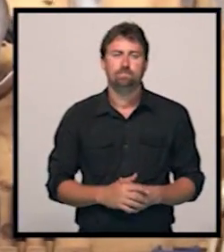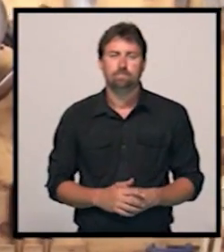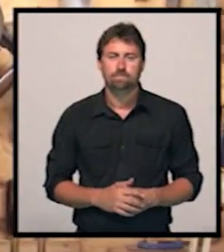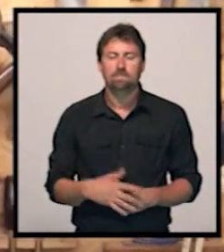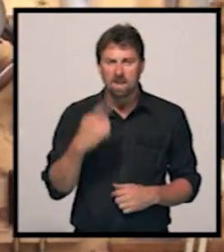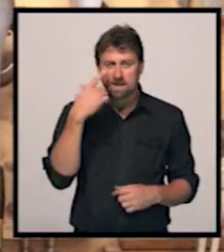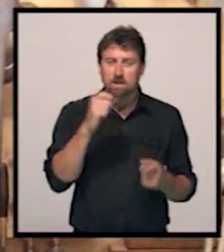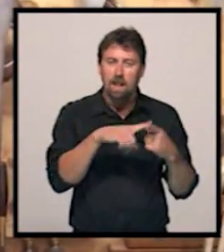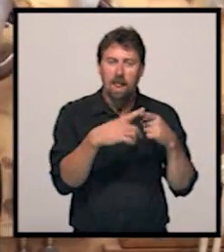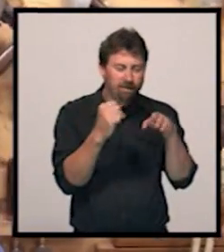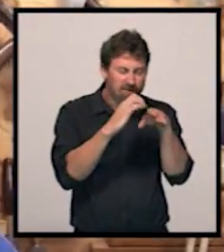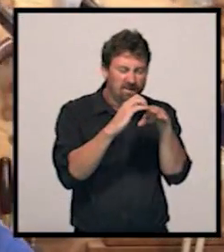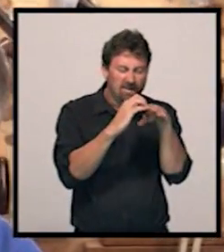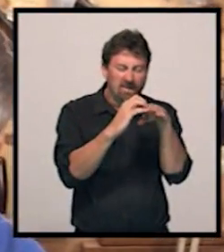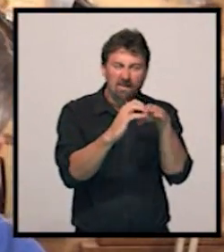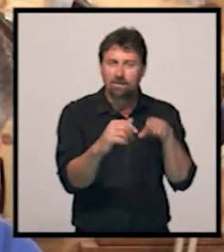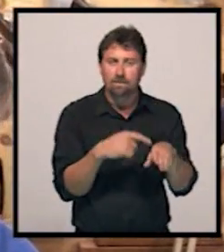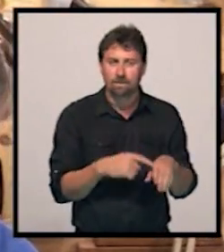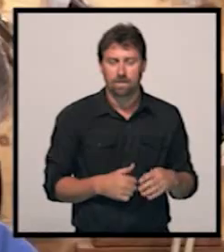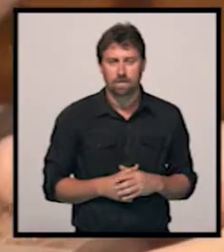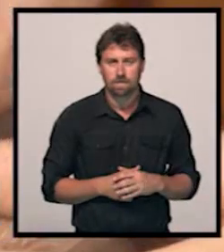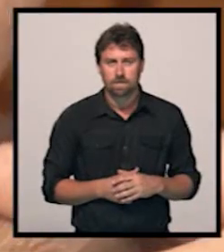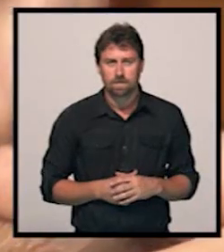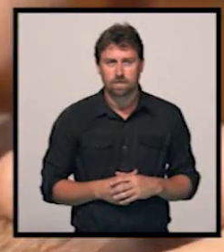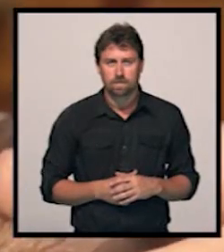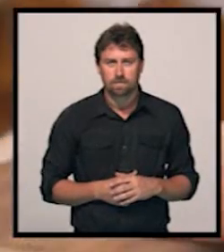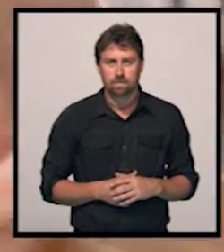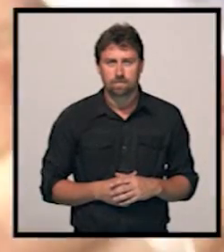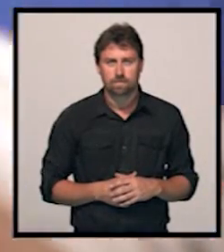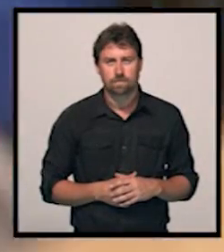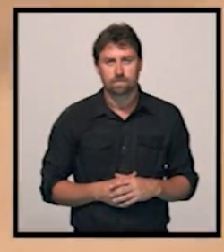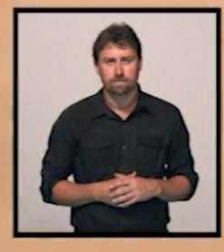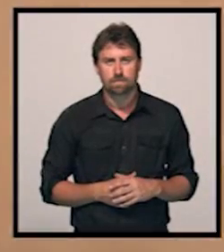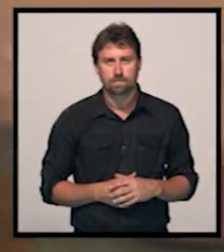little ridges here. Just take the rest of this masking tape off.